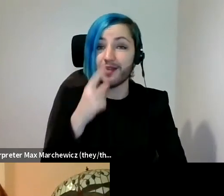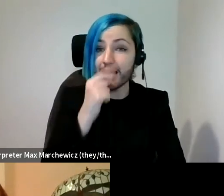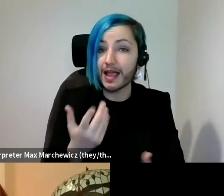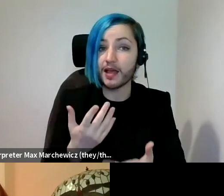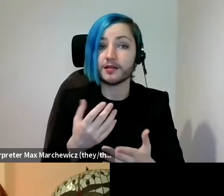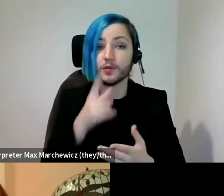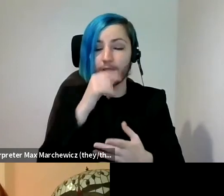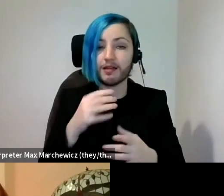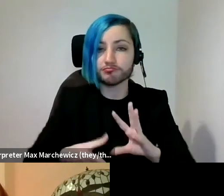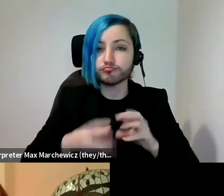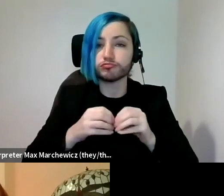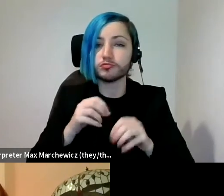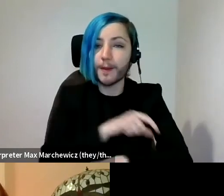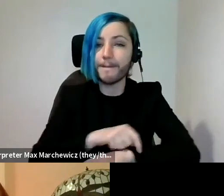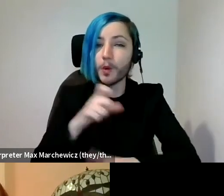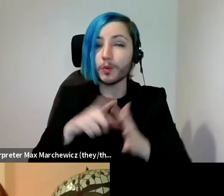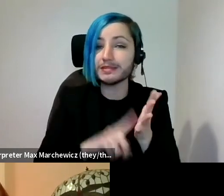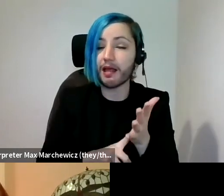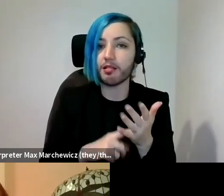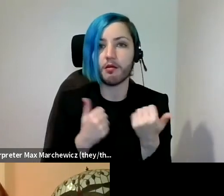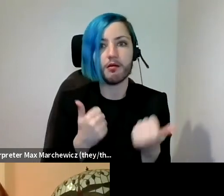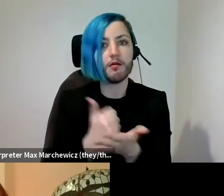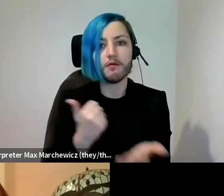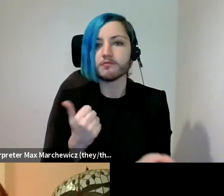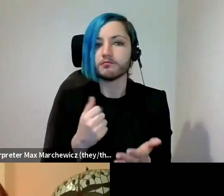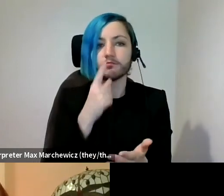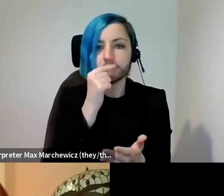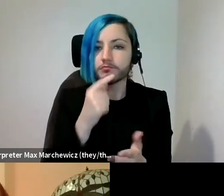bone cells, it has potential applications